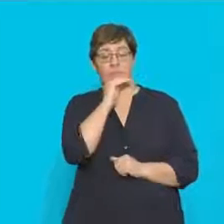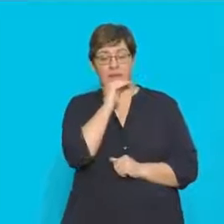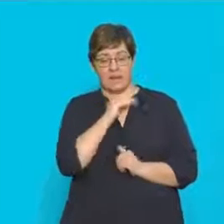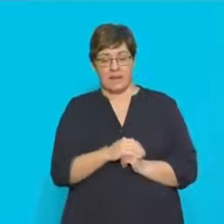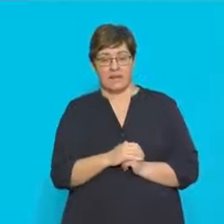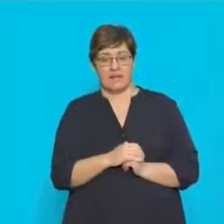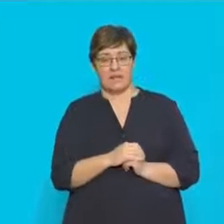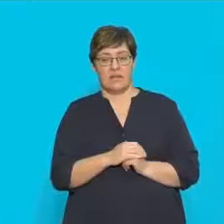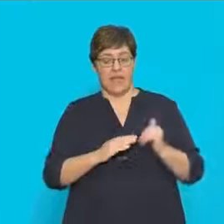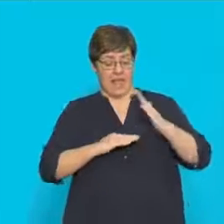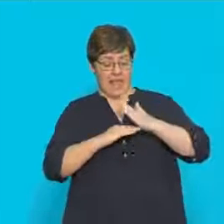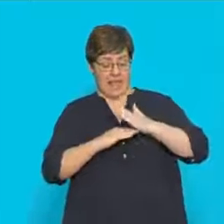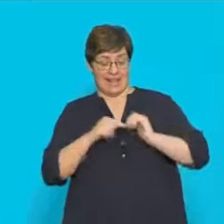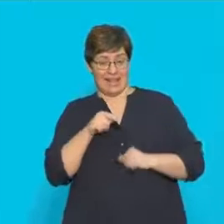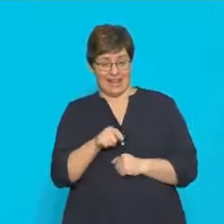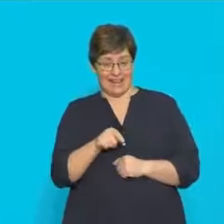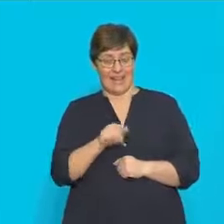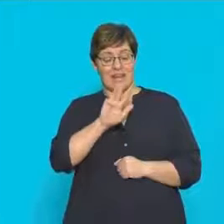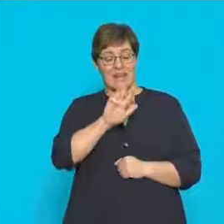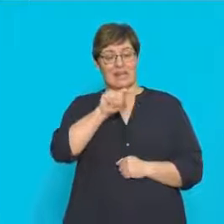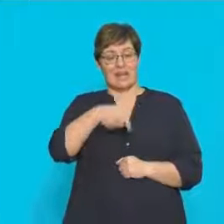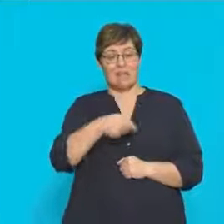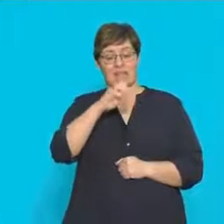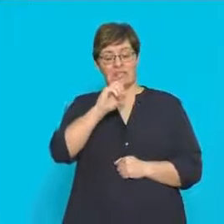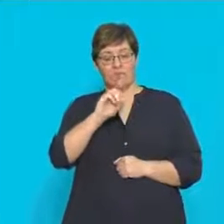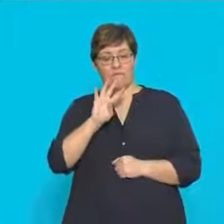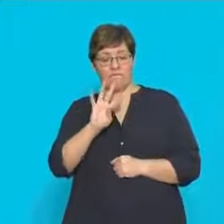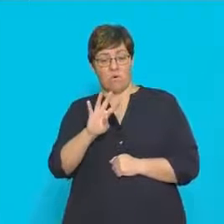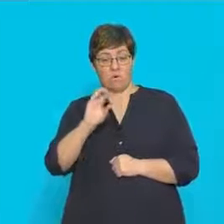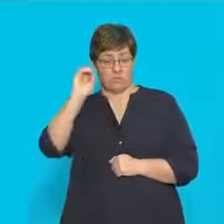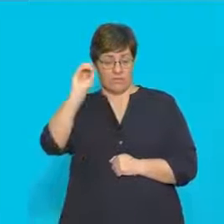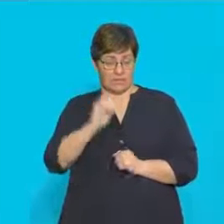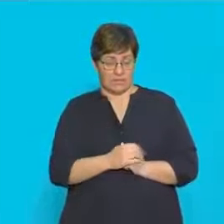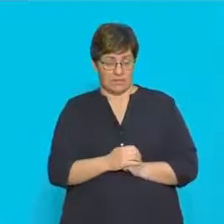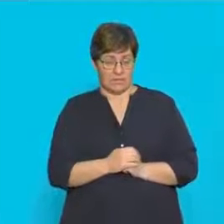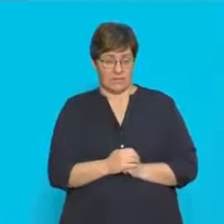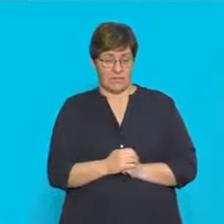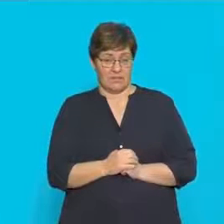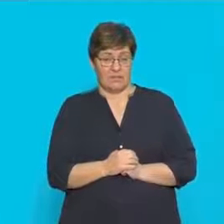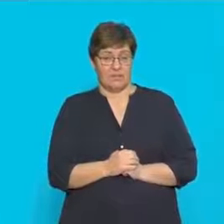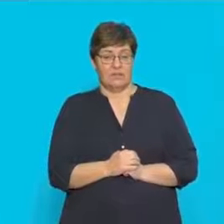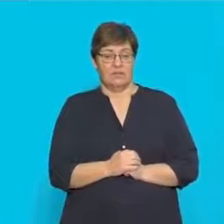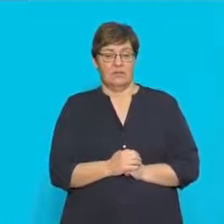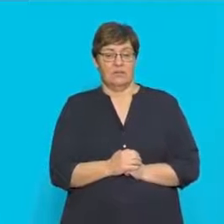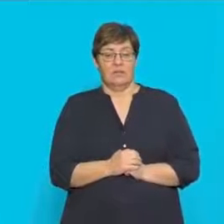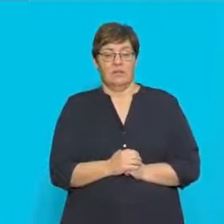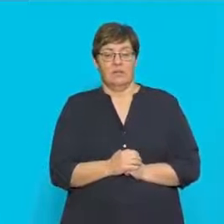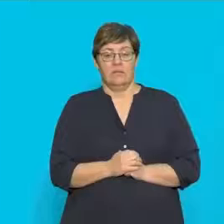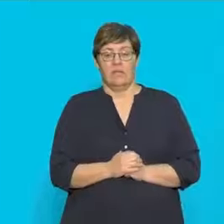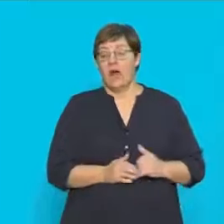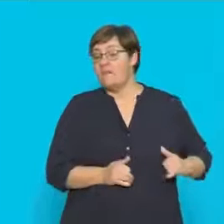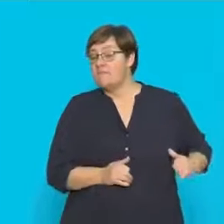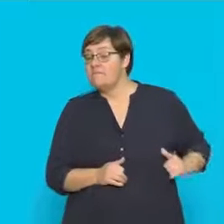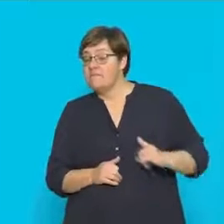means that this angle is 9,04 degrees. So, in which direction